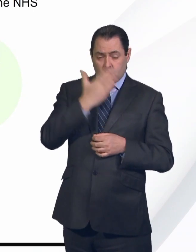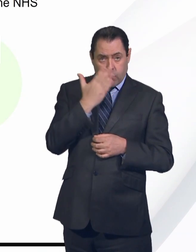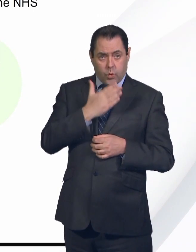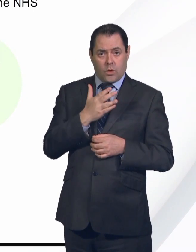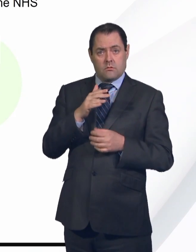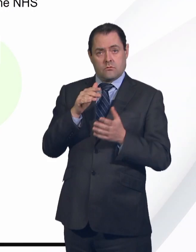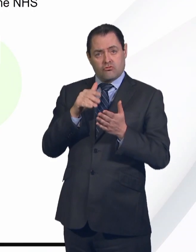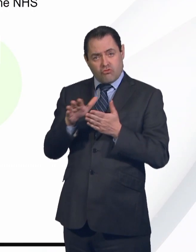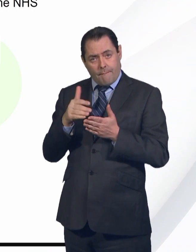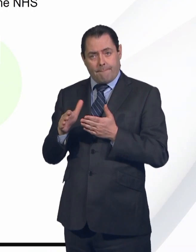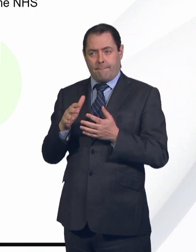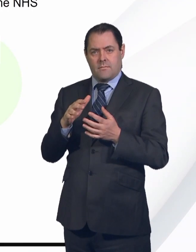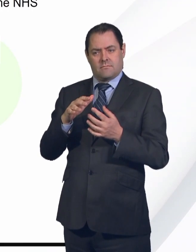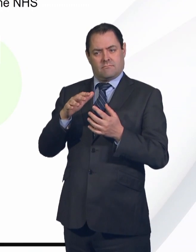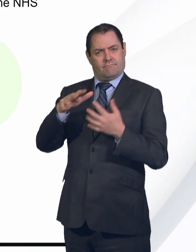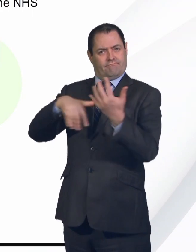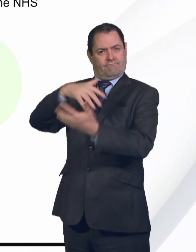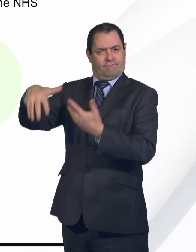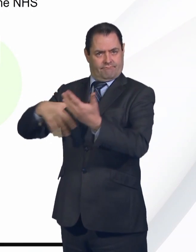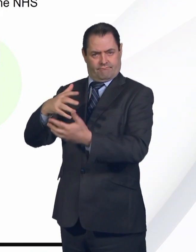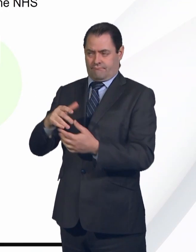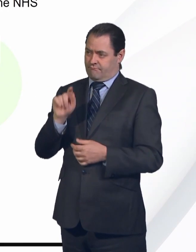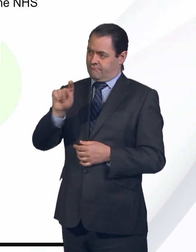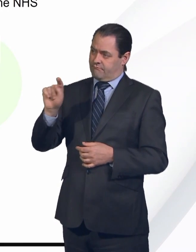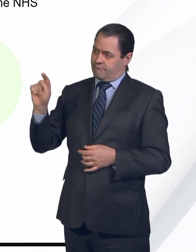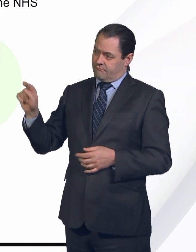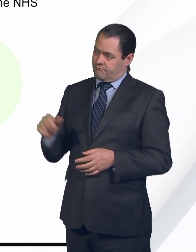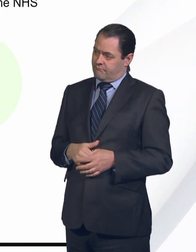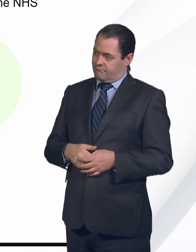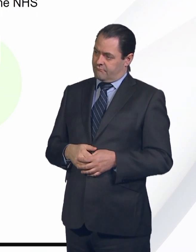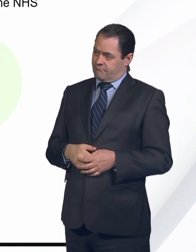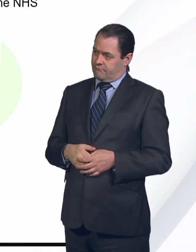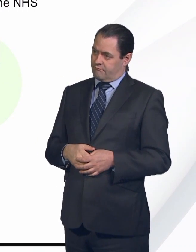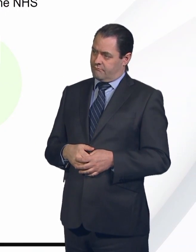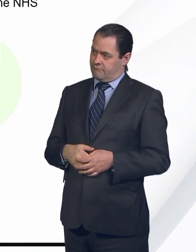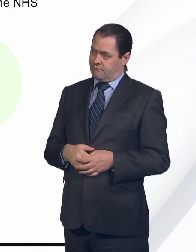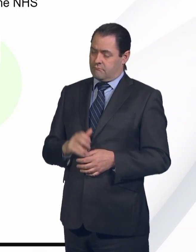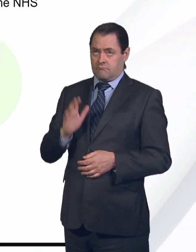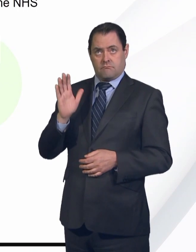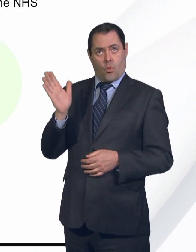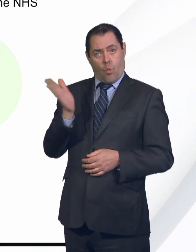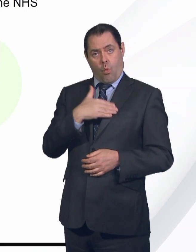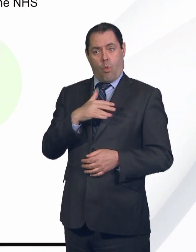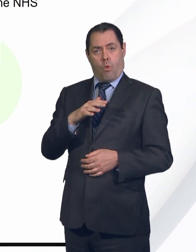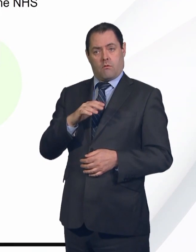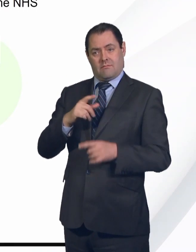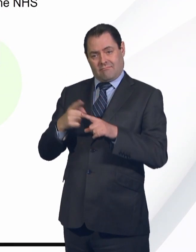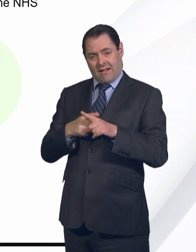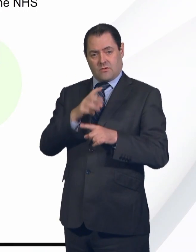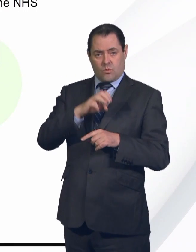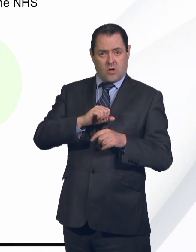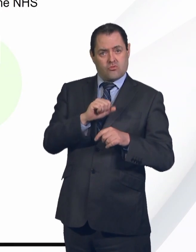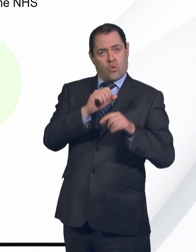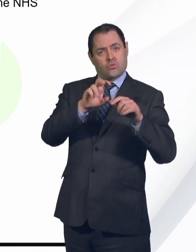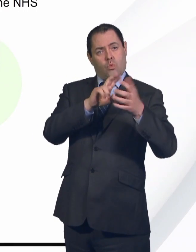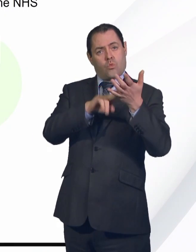retail and social contact. Although all parts of the UK are moving in the same direction, it